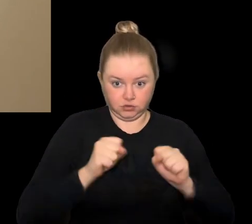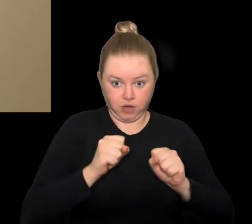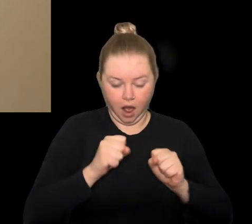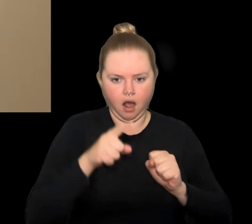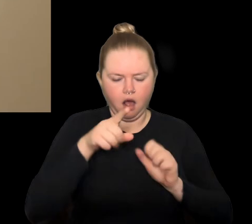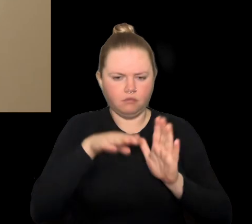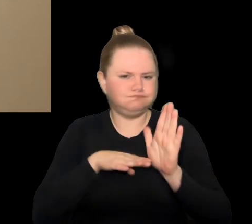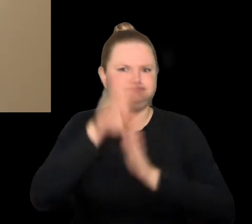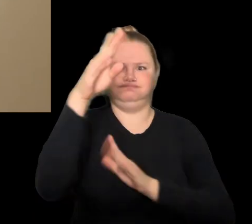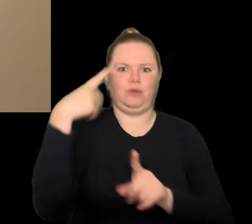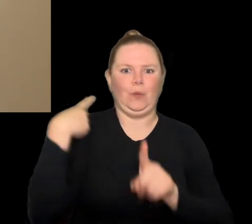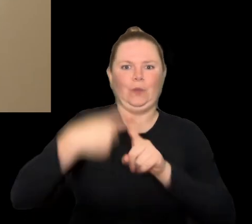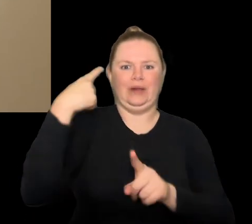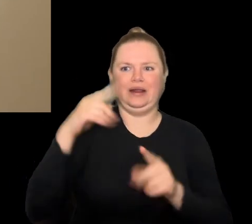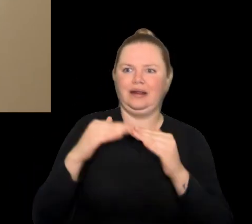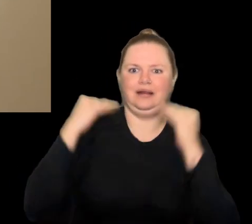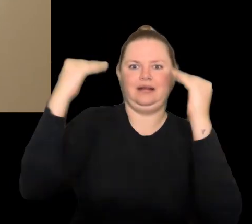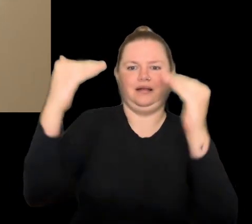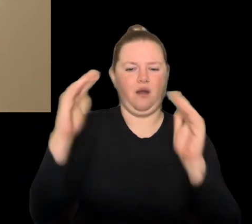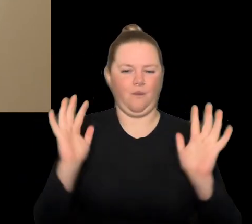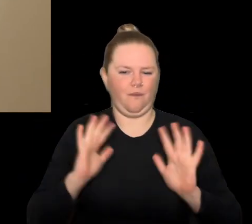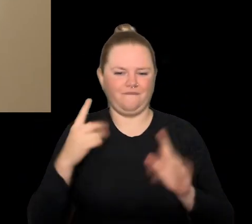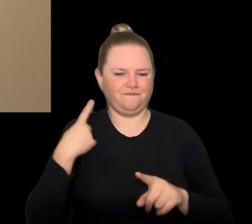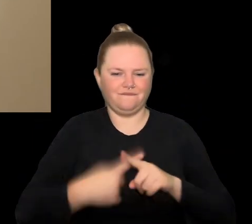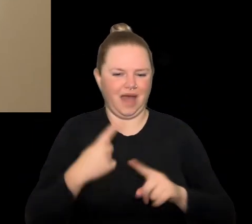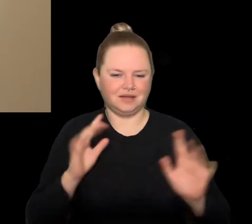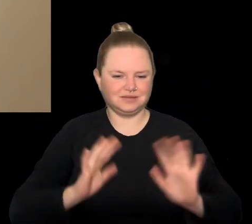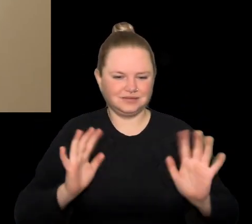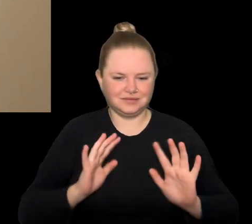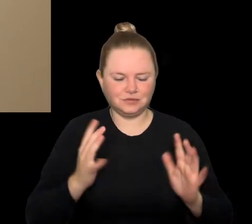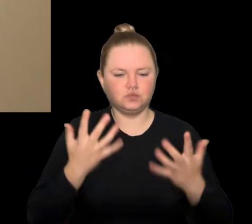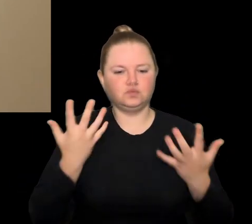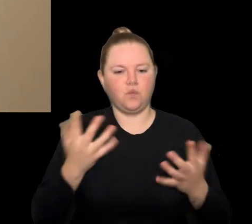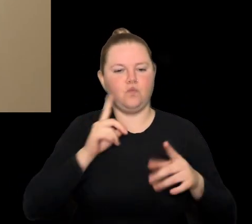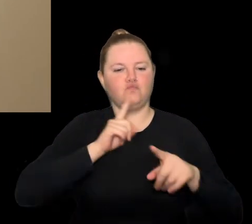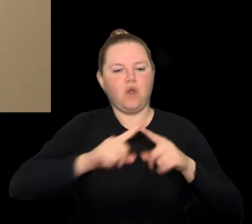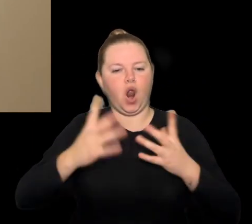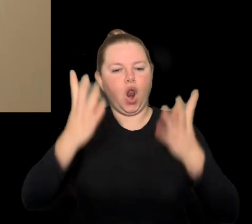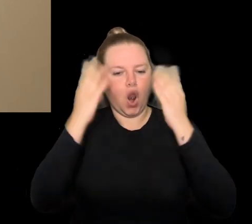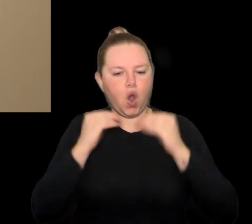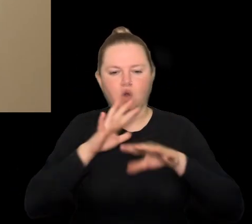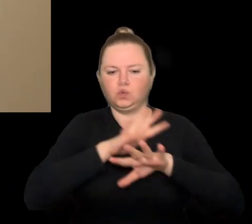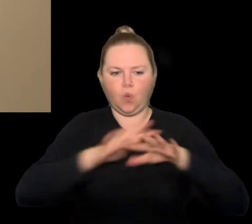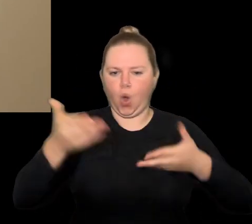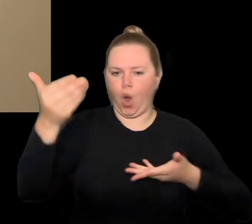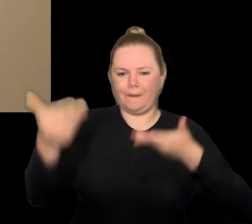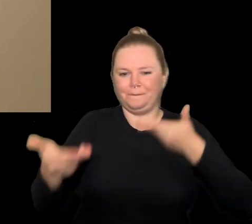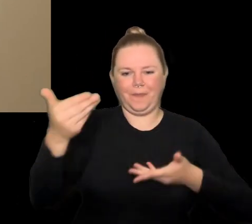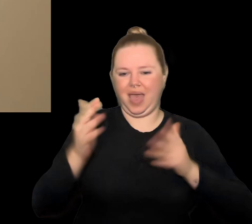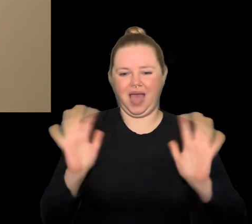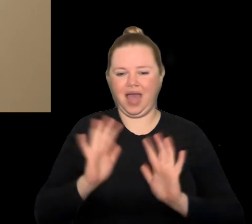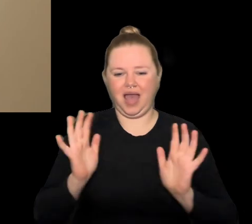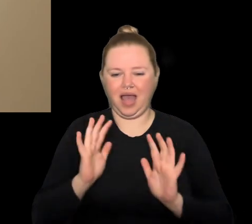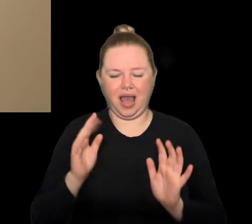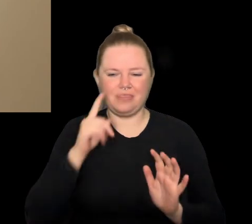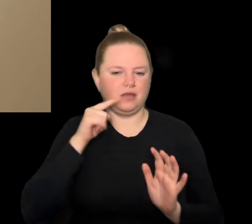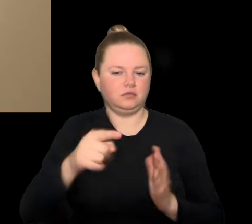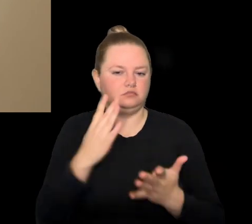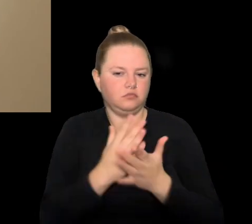if you're only starting off, you can't get to that level so fast. So learning how to not